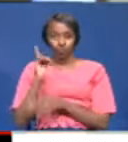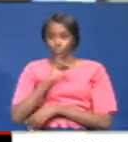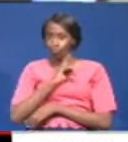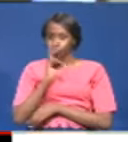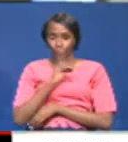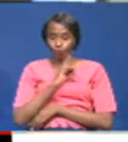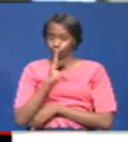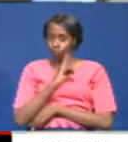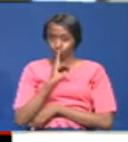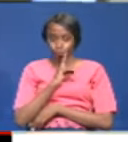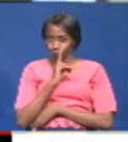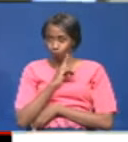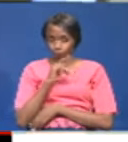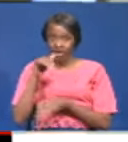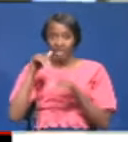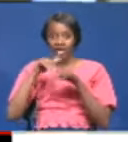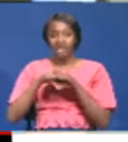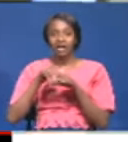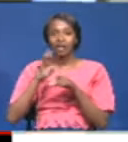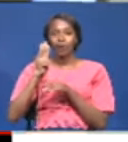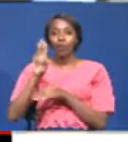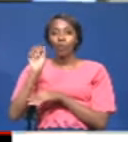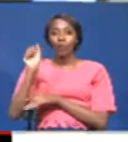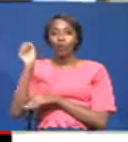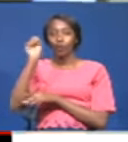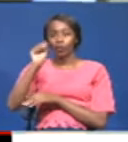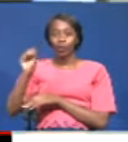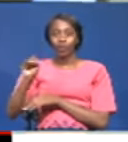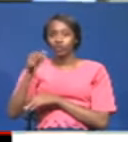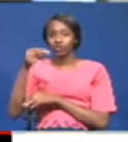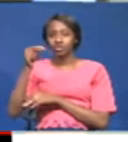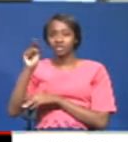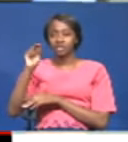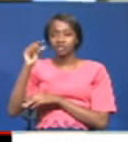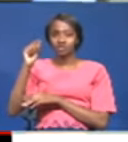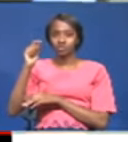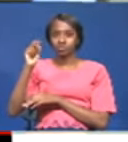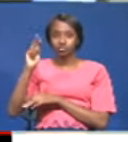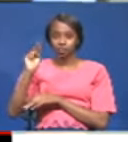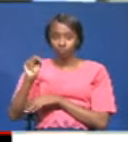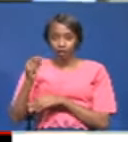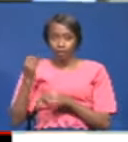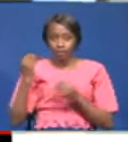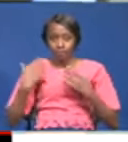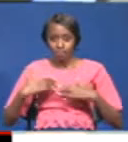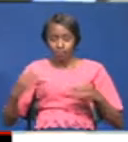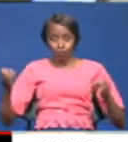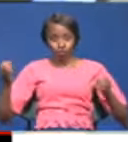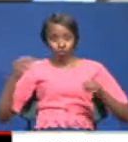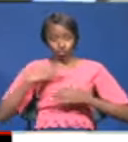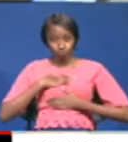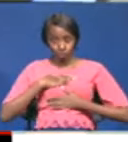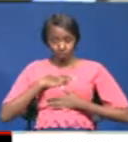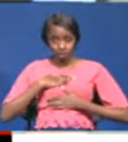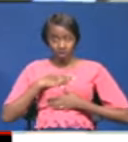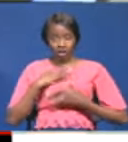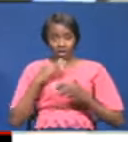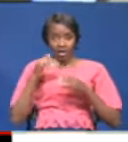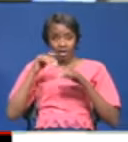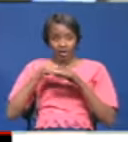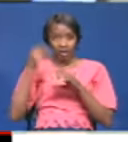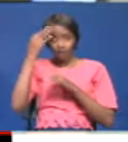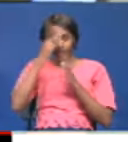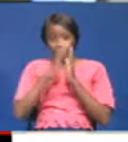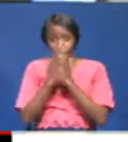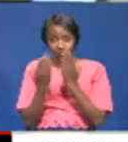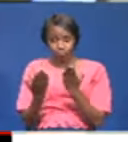in the Washington Post, actually. And it was, I mean, people were shocked to see, I mean, Facebook had allowed